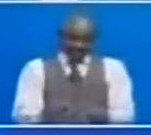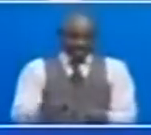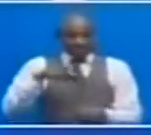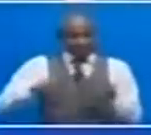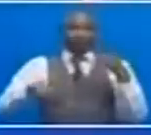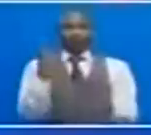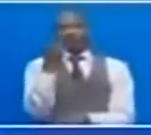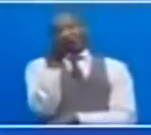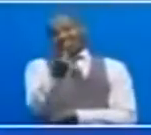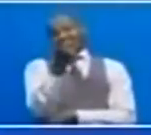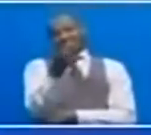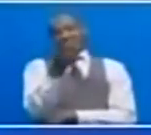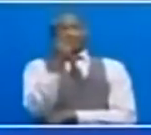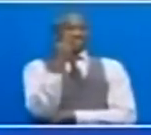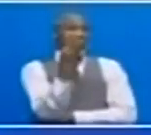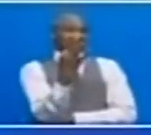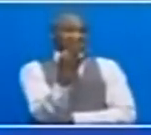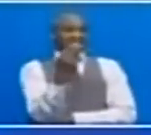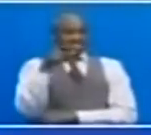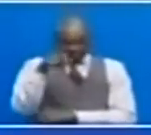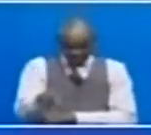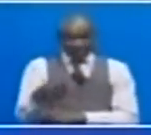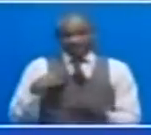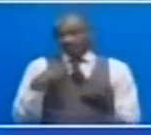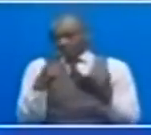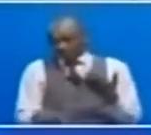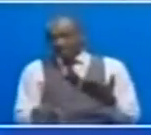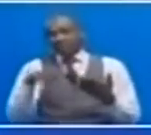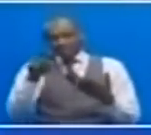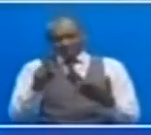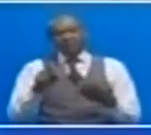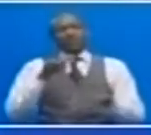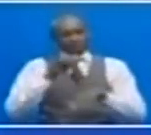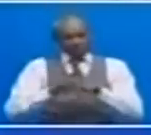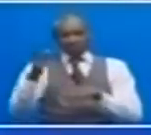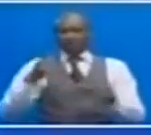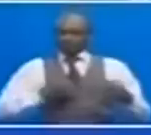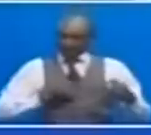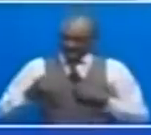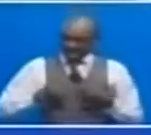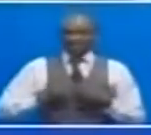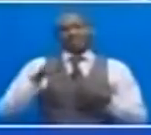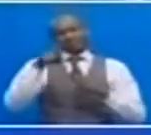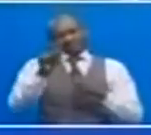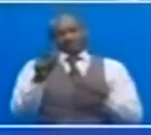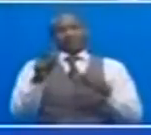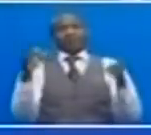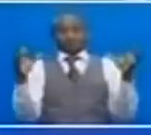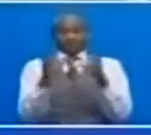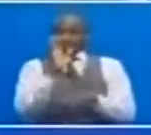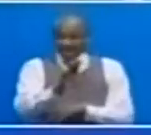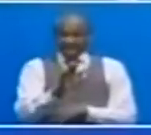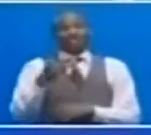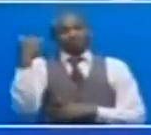overwhelmingly won the presidential election. He's largely credited with being the force behind the Rwanda Patriotic Front that ended